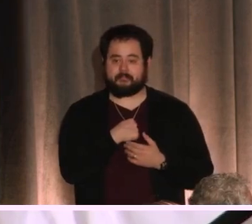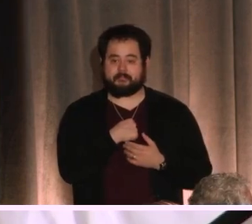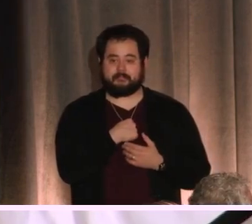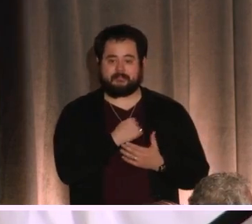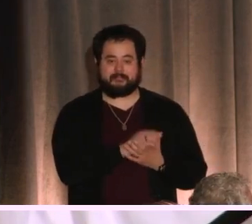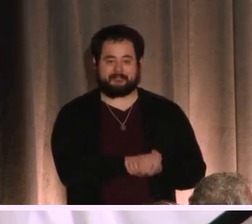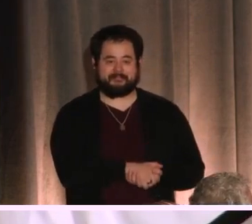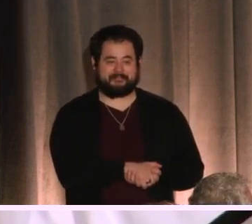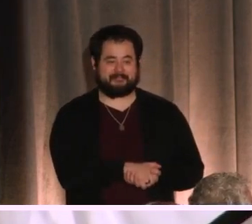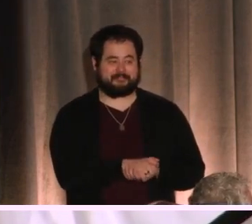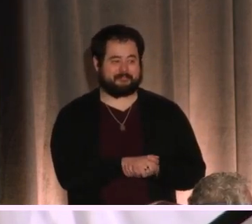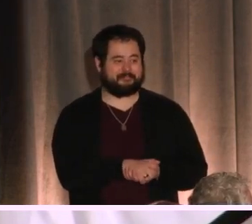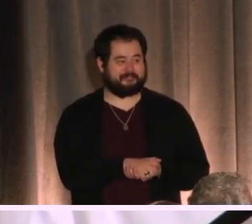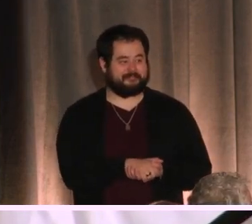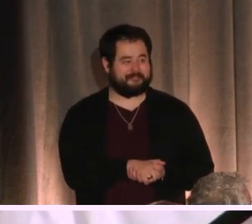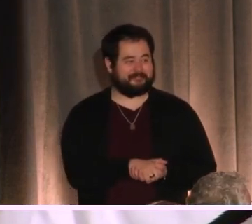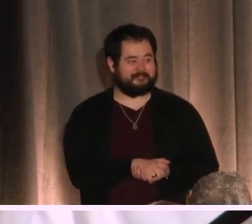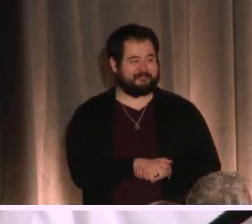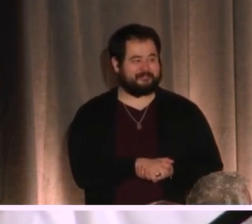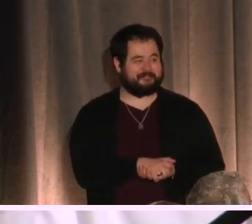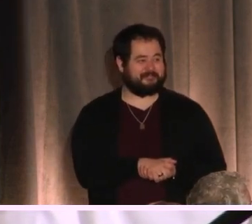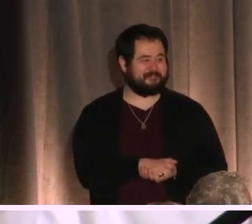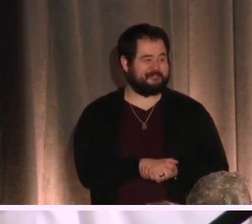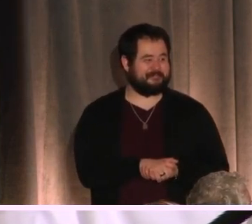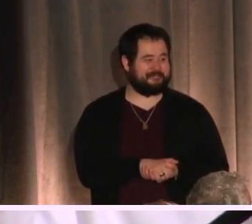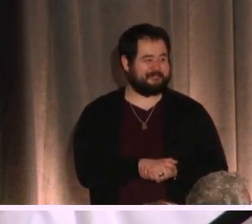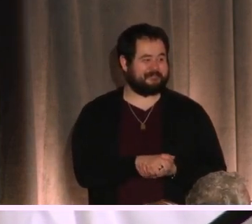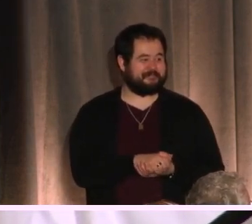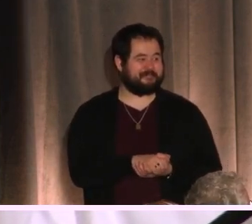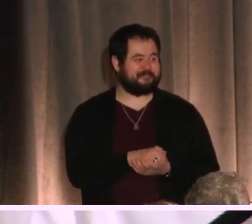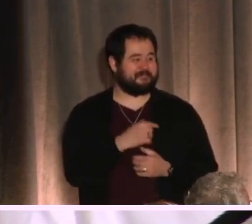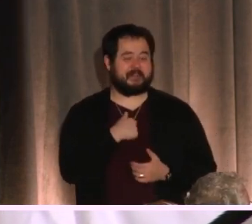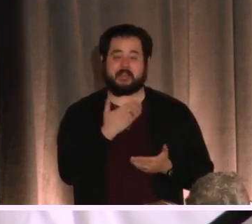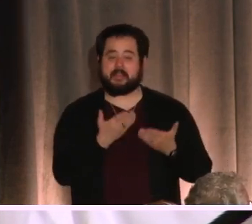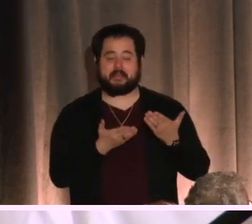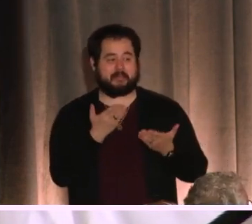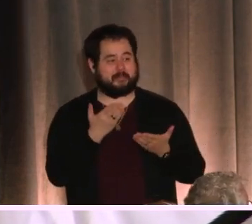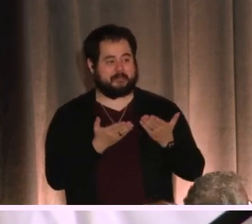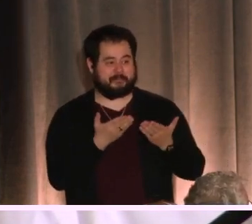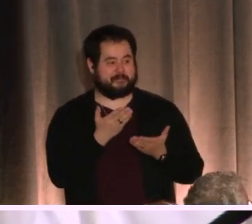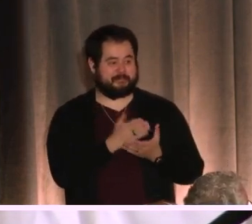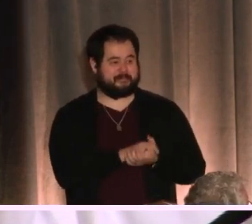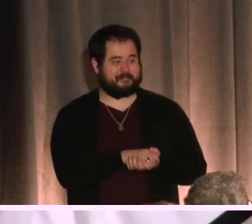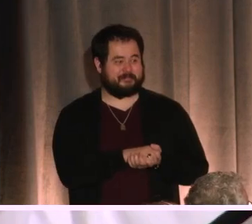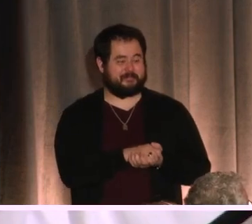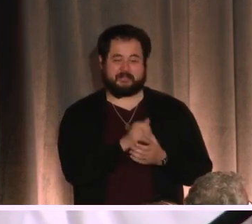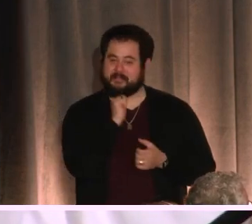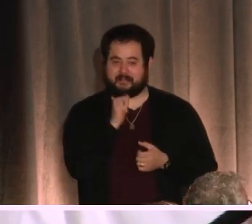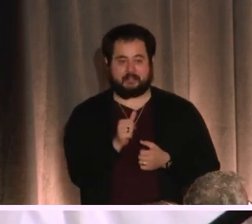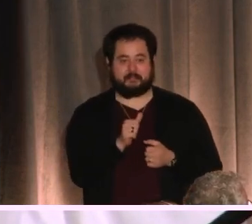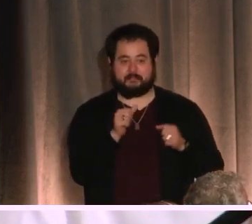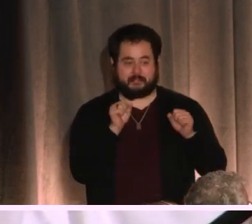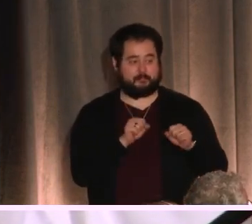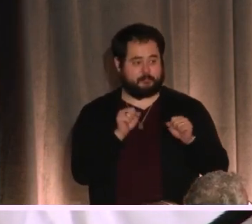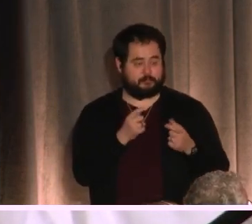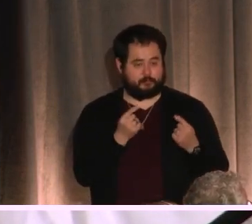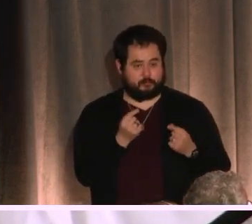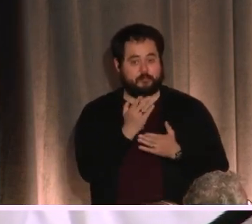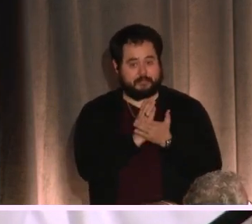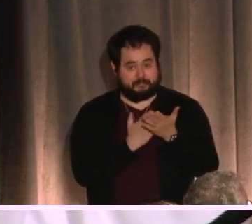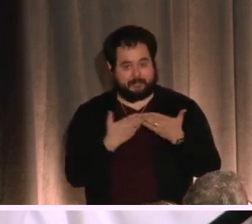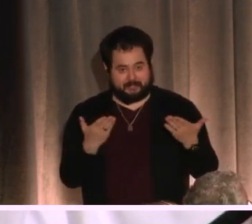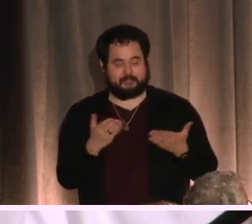What? I may not be able to do some things. Oh, I might Not, not be able to